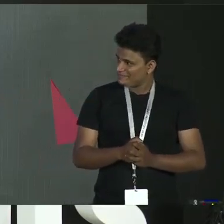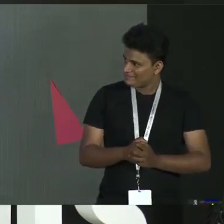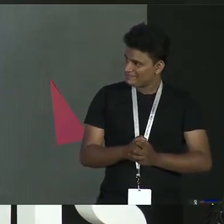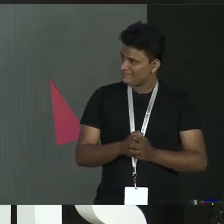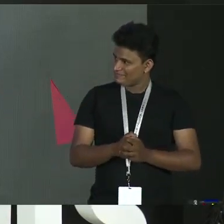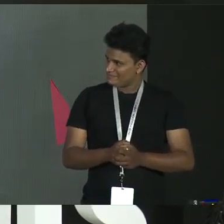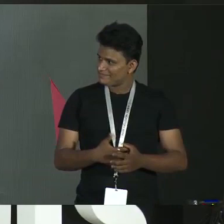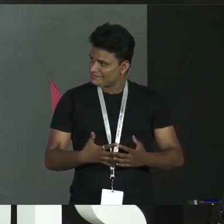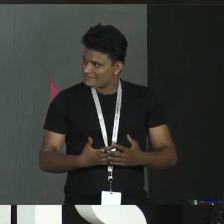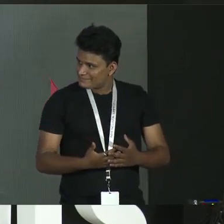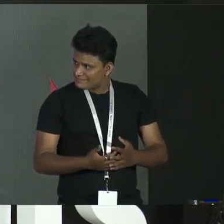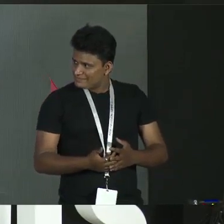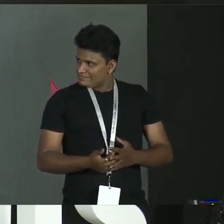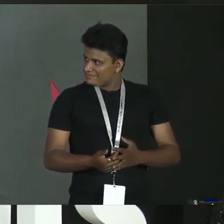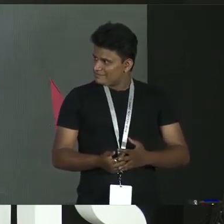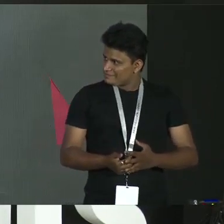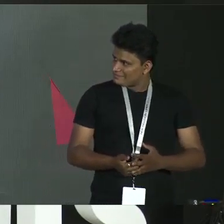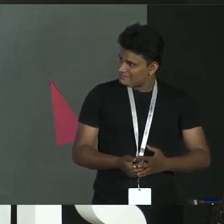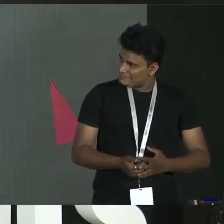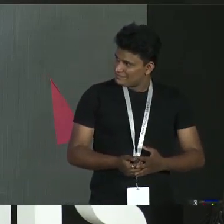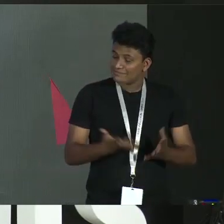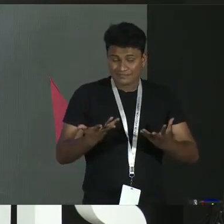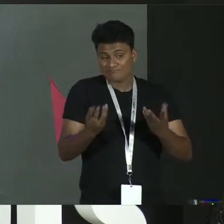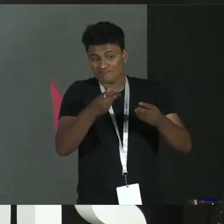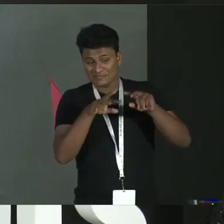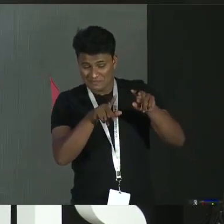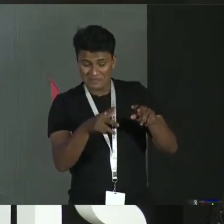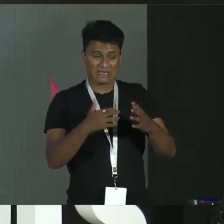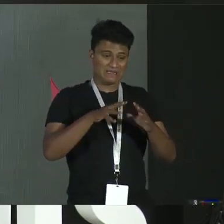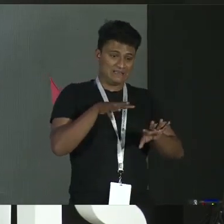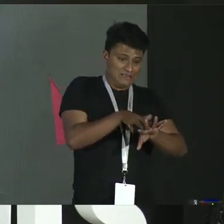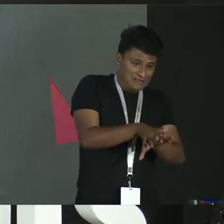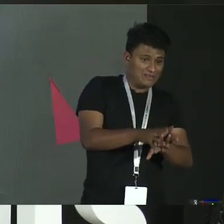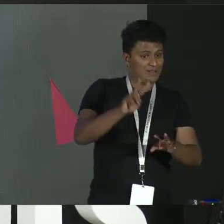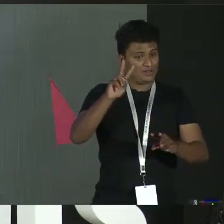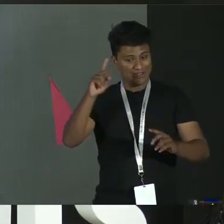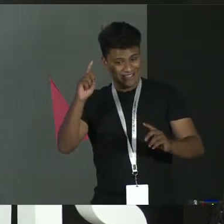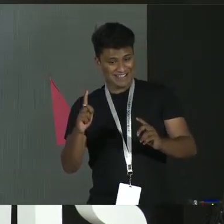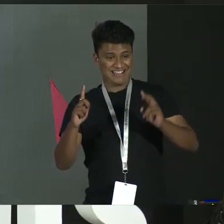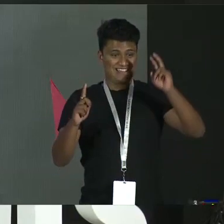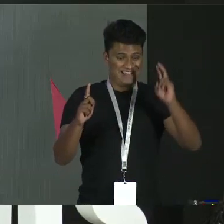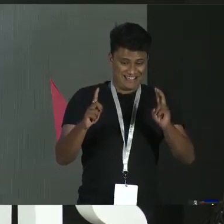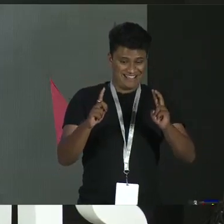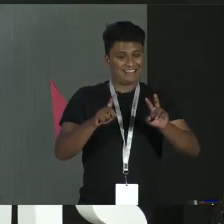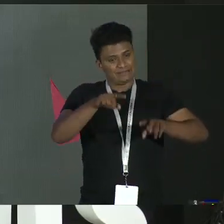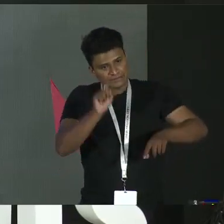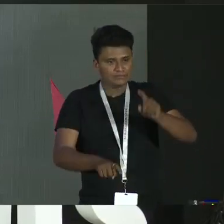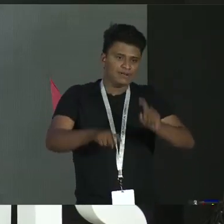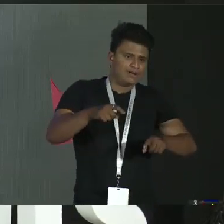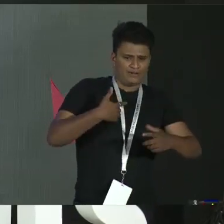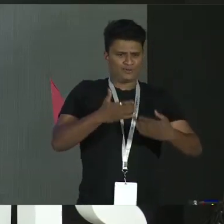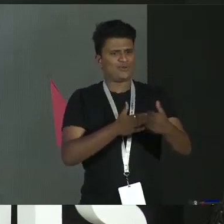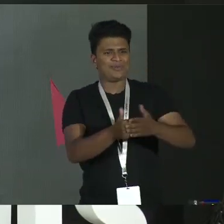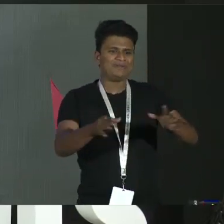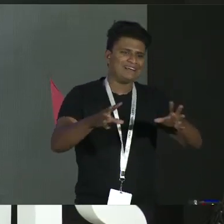their abilities, and that's what inclusion looks like. Two people working out whatever their abilities are